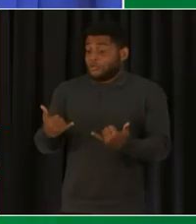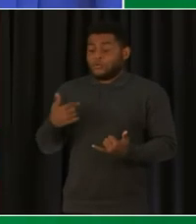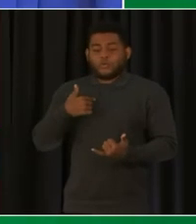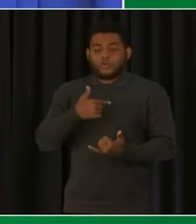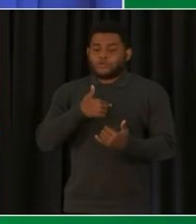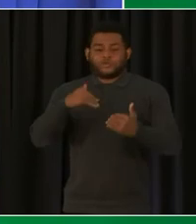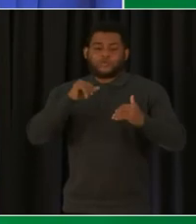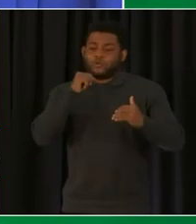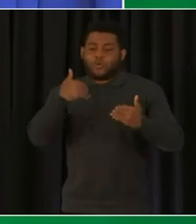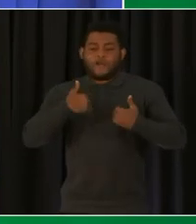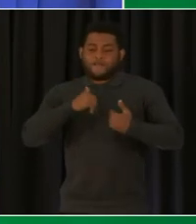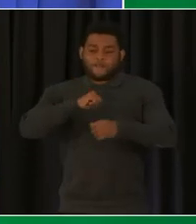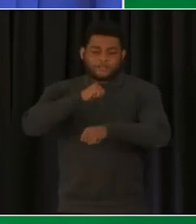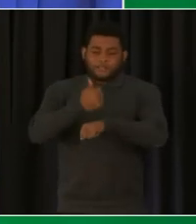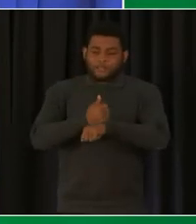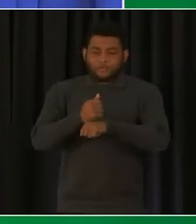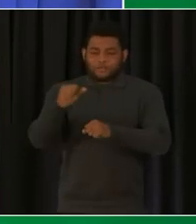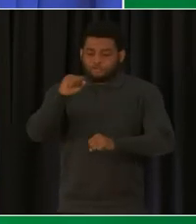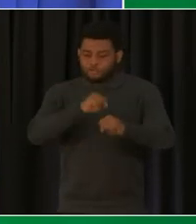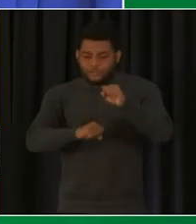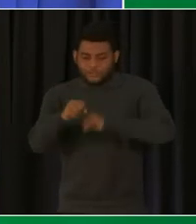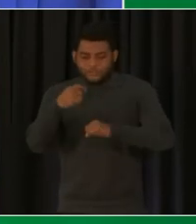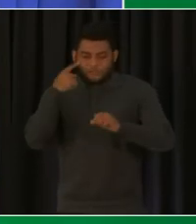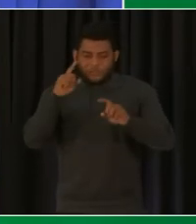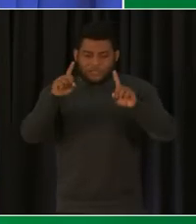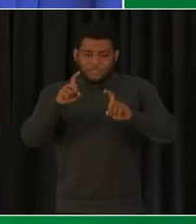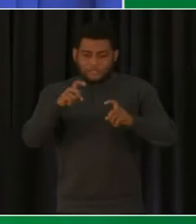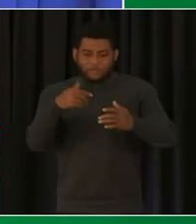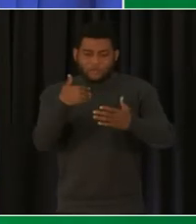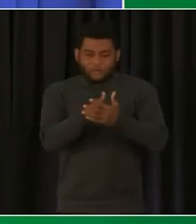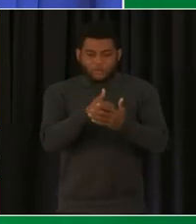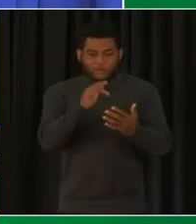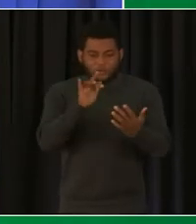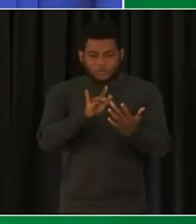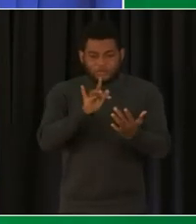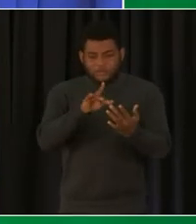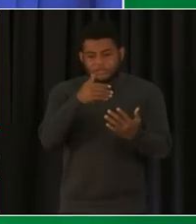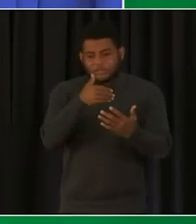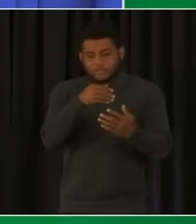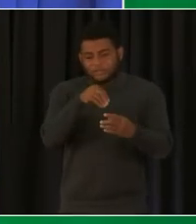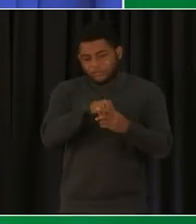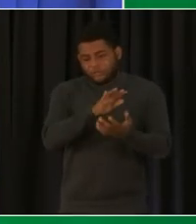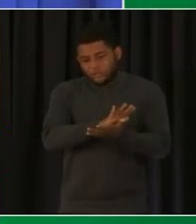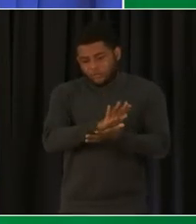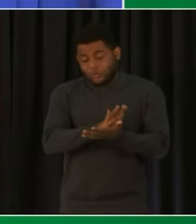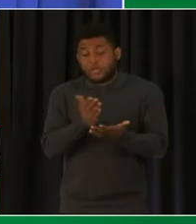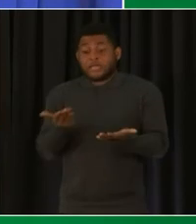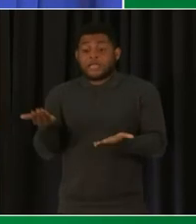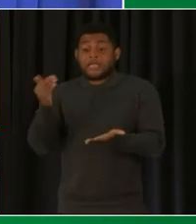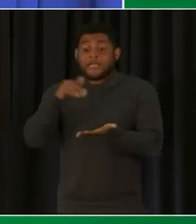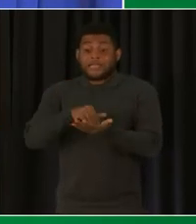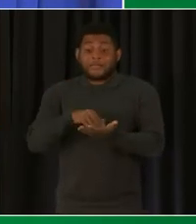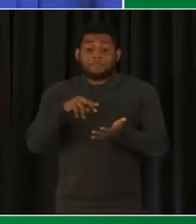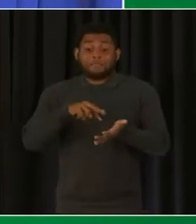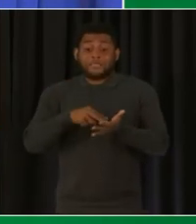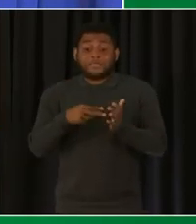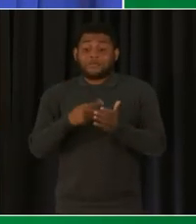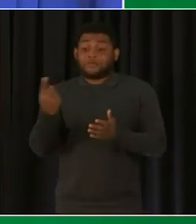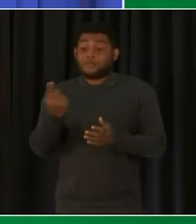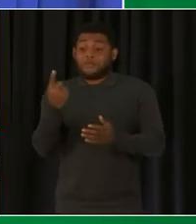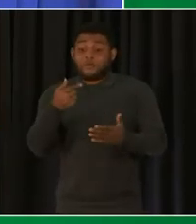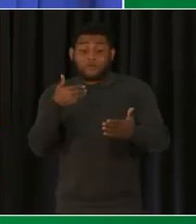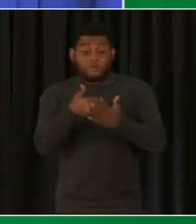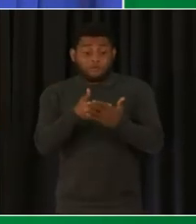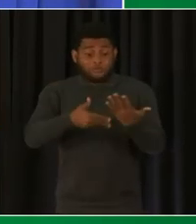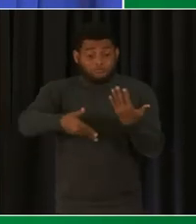in place a strategy for testing close contacts. Again, a close contact is someone who's been in close proximity